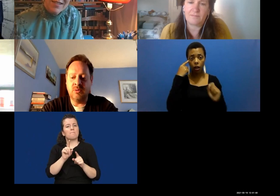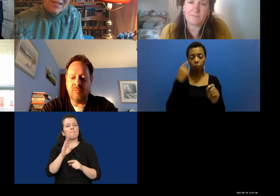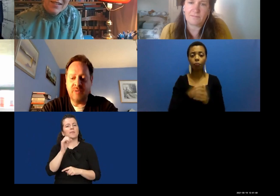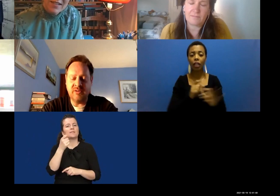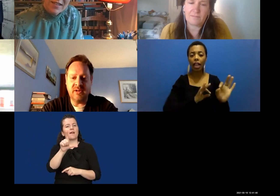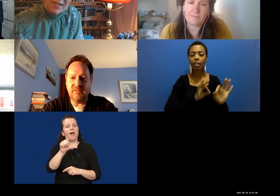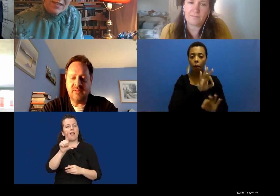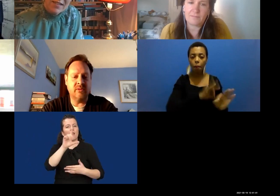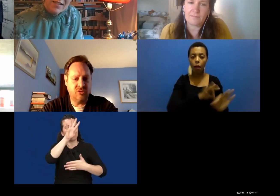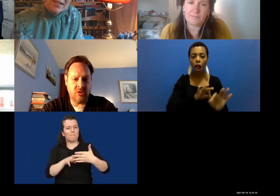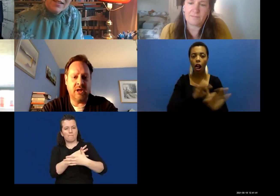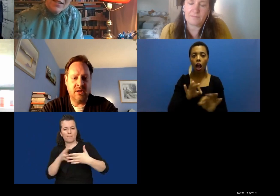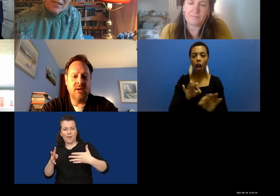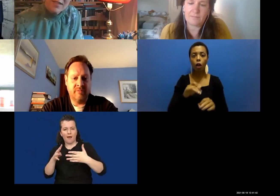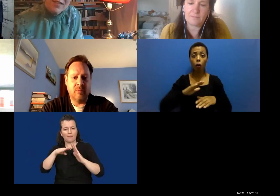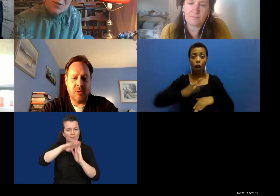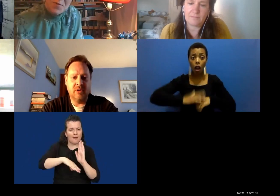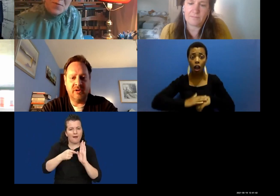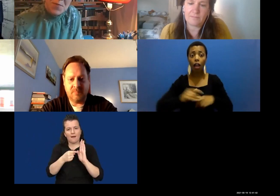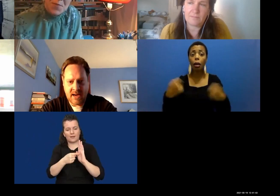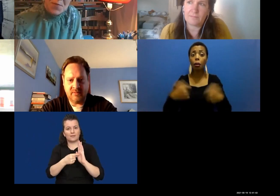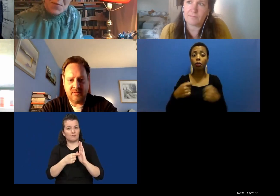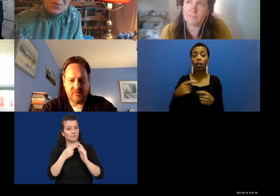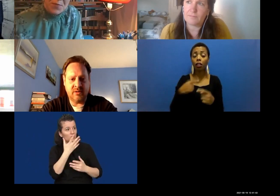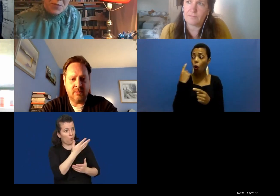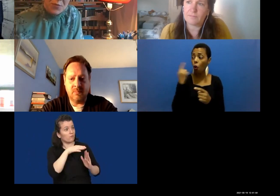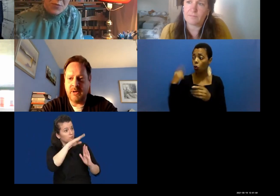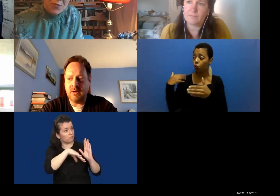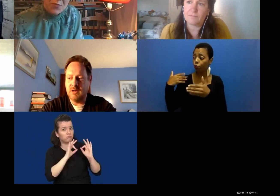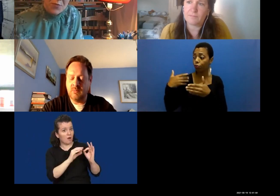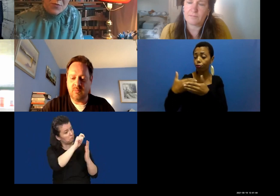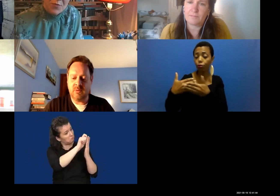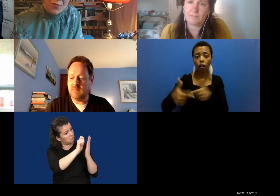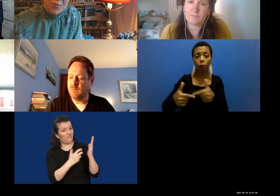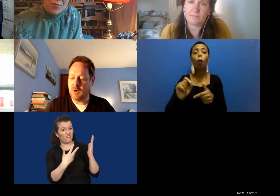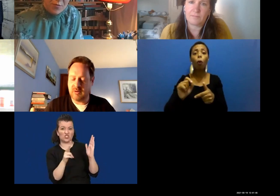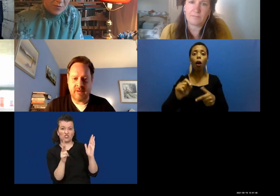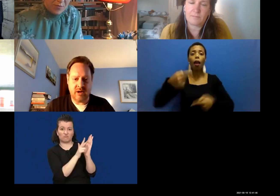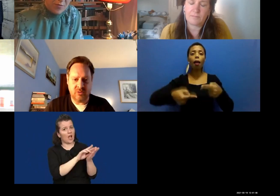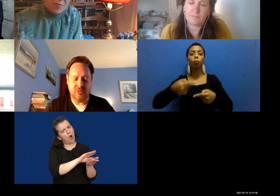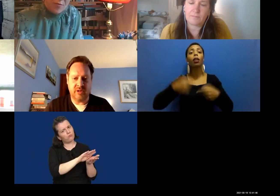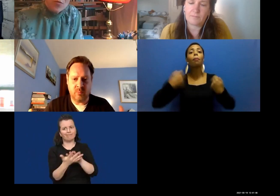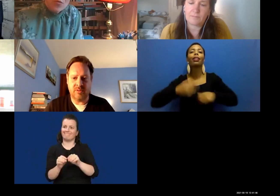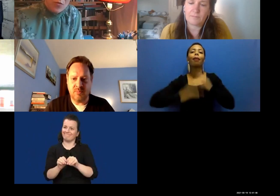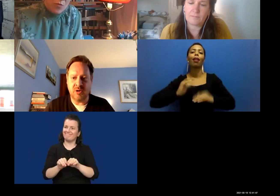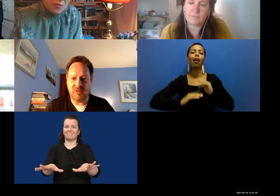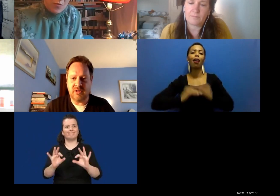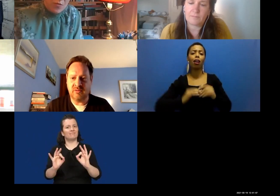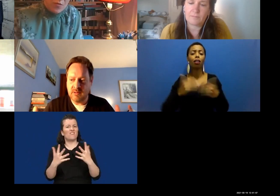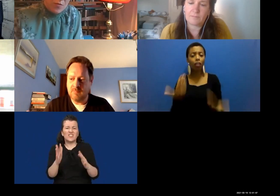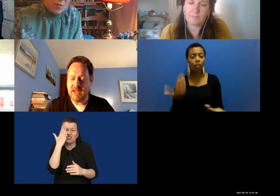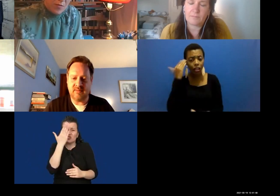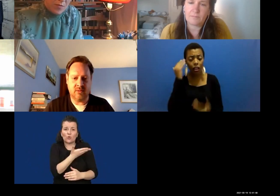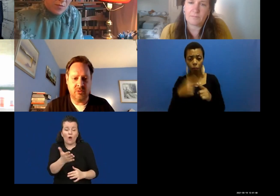you know, we've recently seen this journey from policy to practice, where we worked very closely with